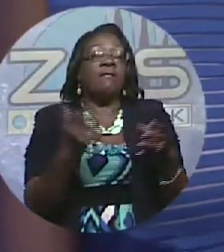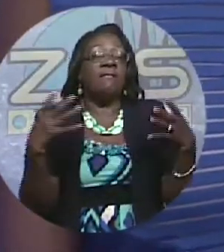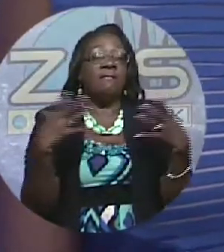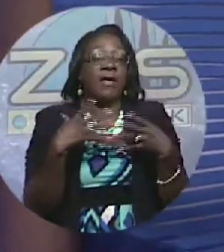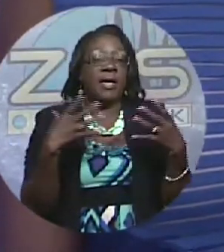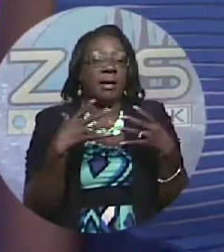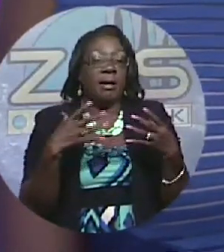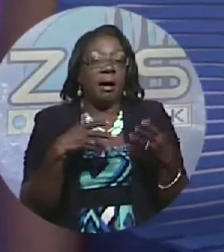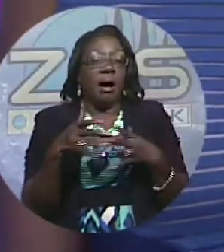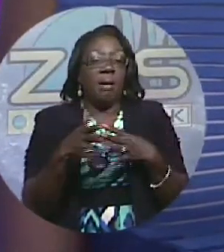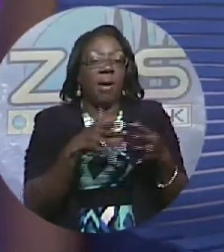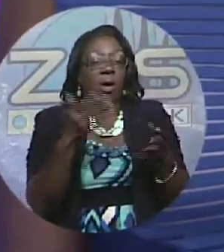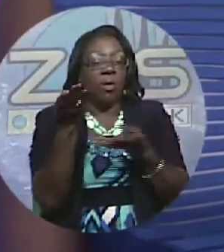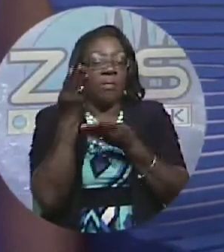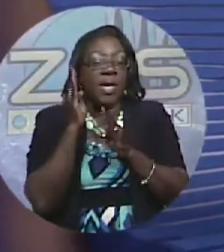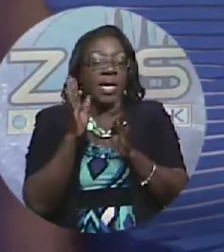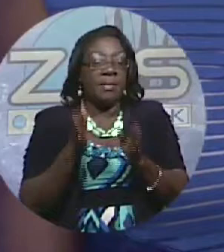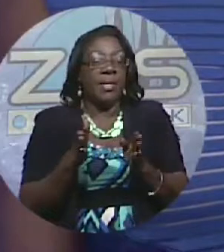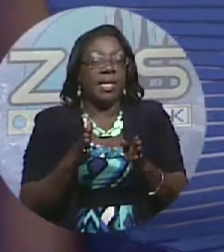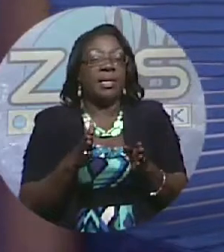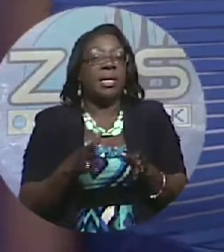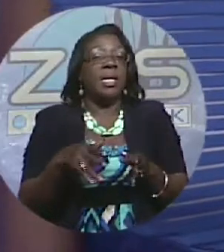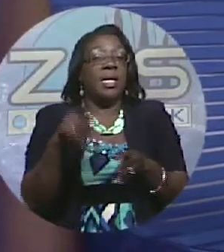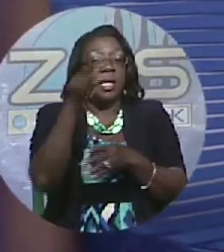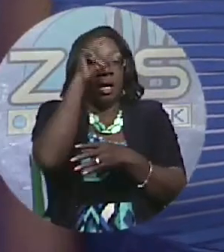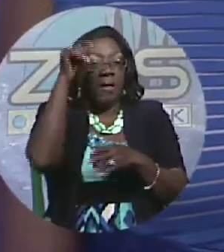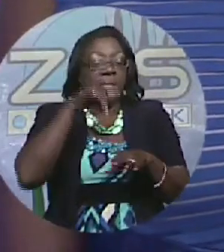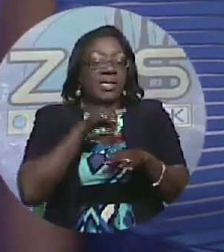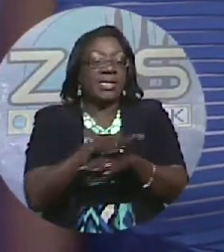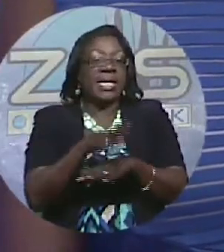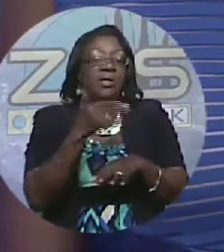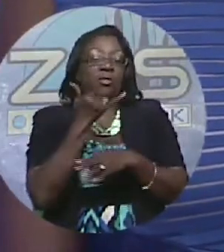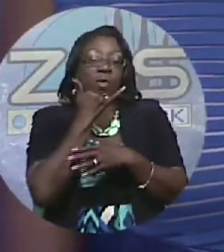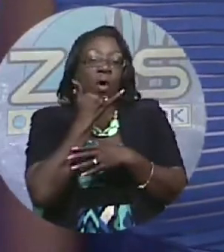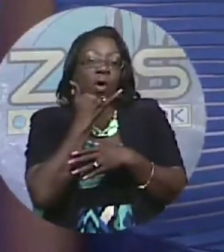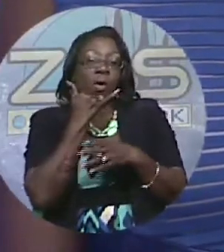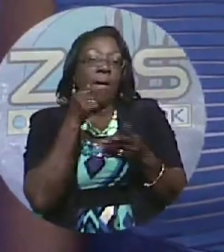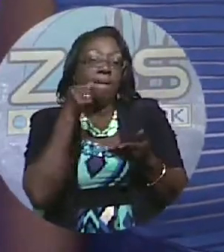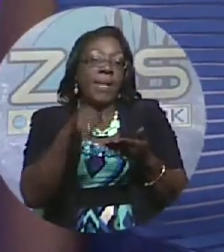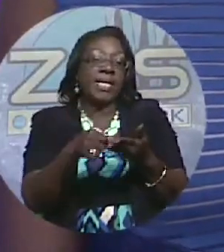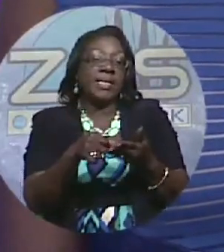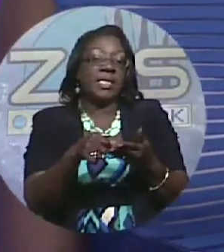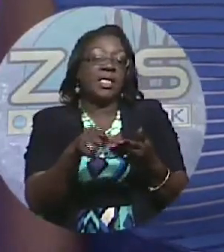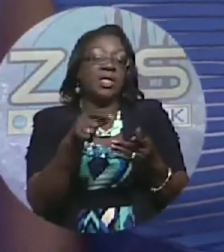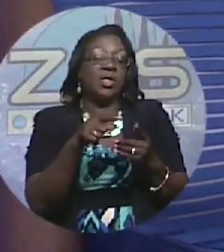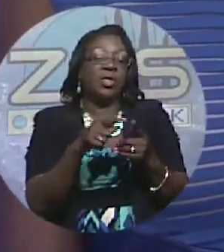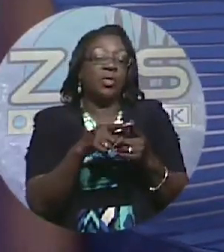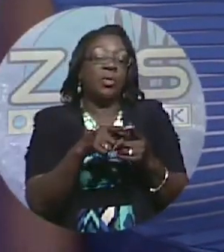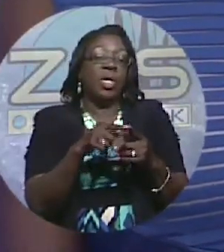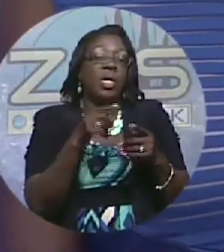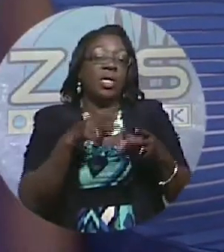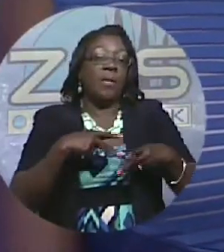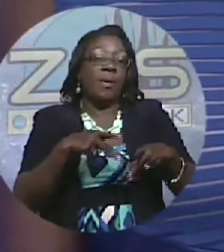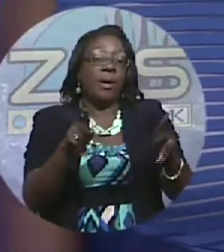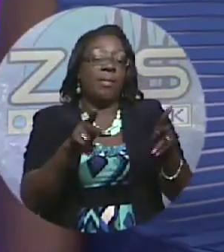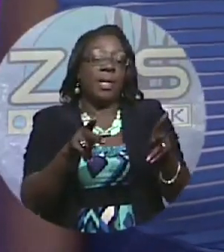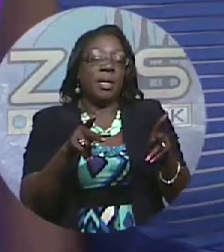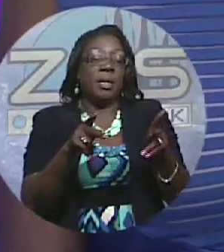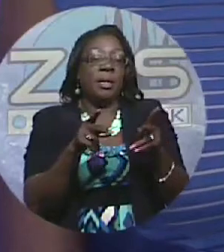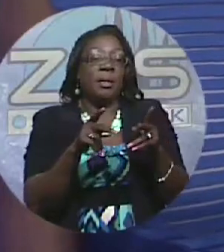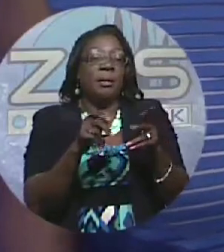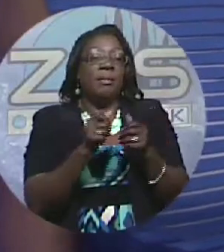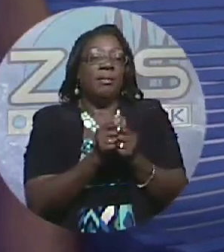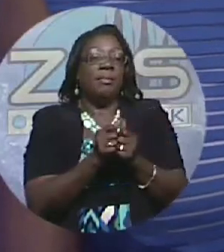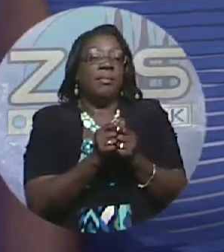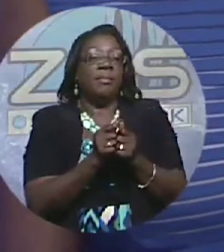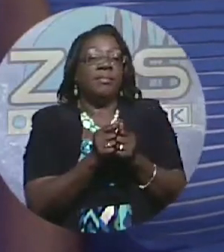and the government sent the wrong message to the public and the global community about our level of preparedness in tackling the bloodshed on